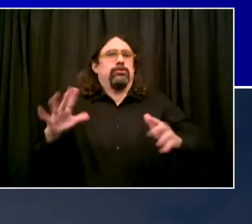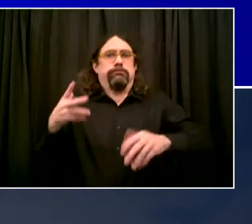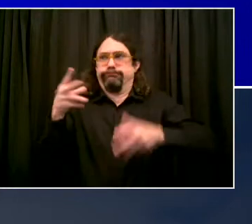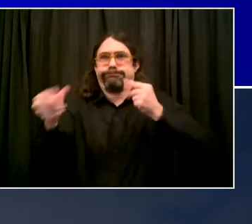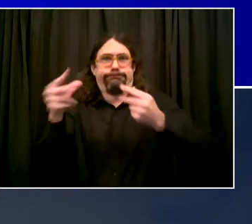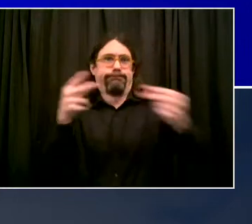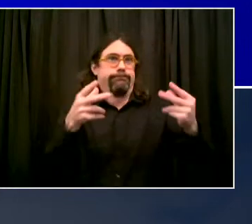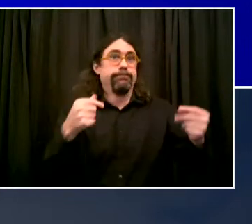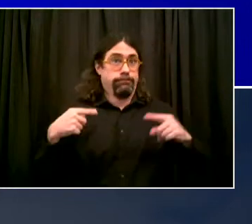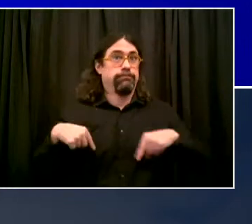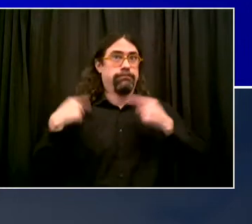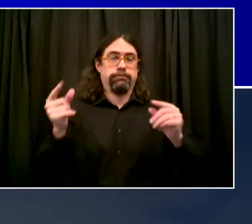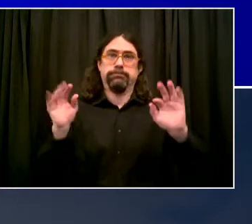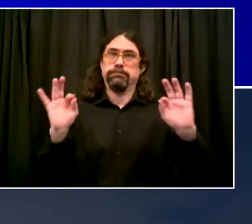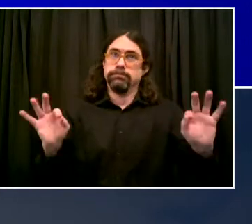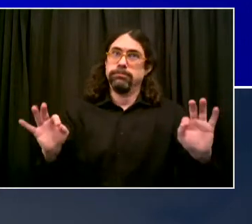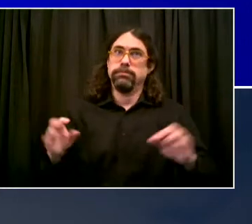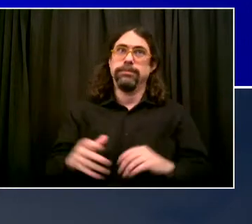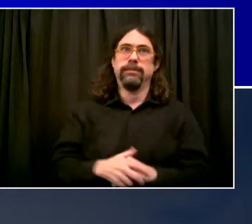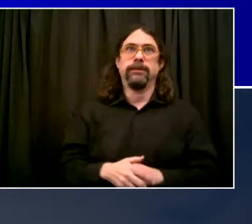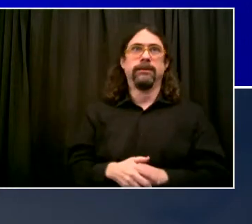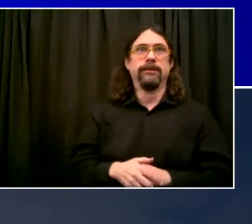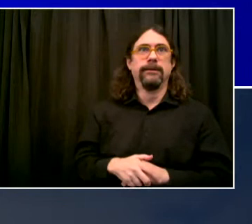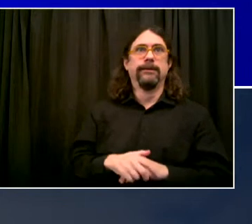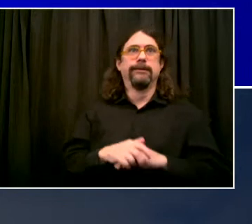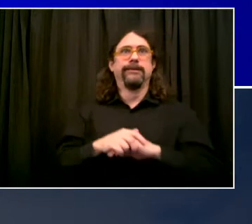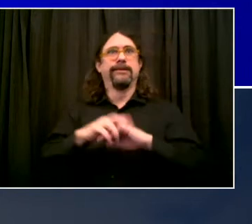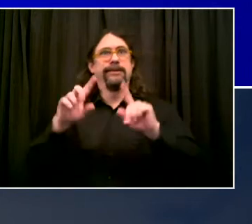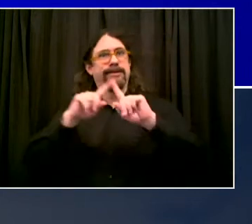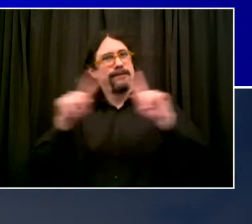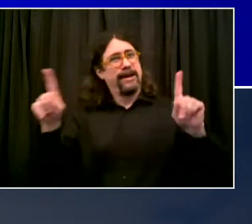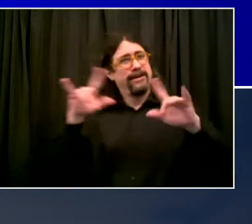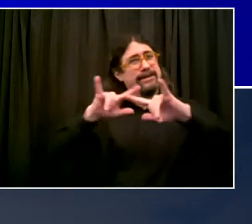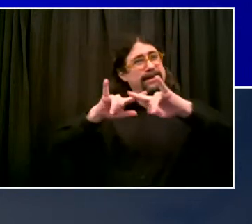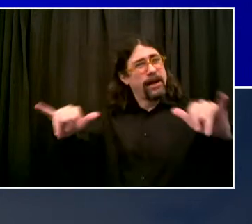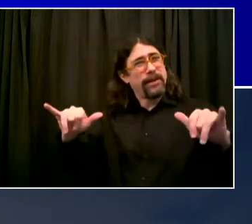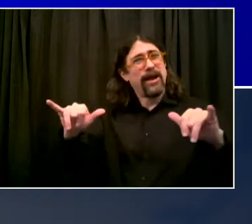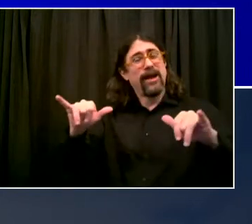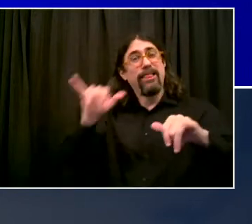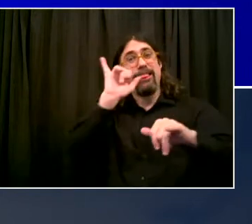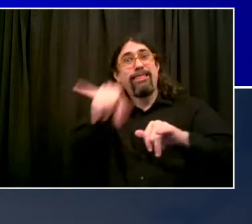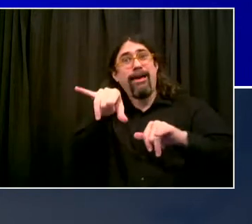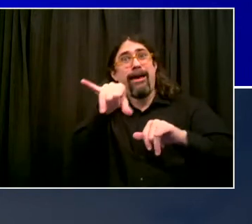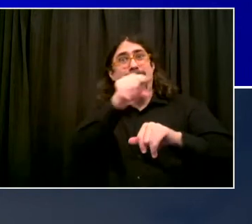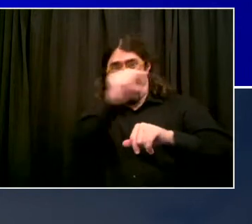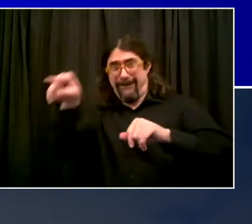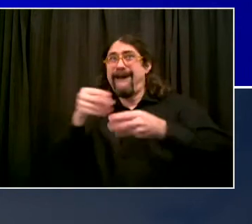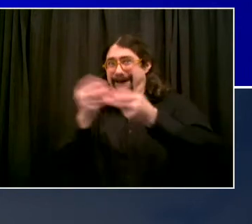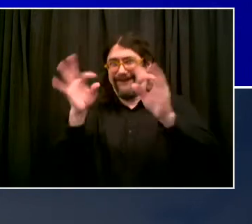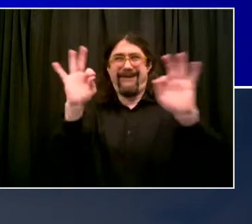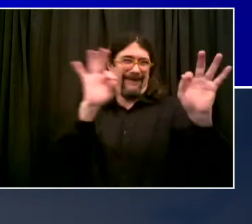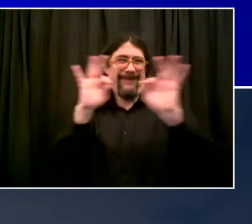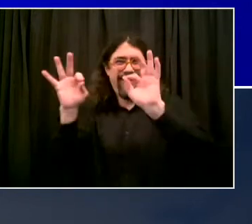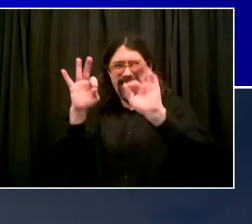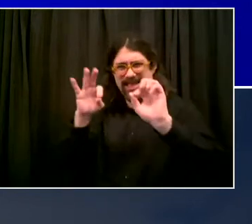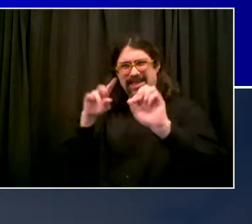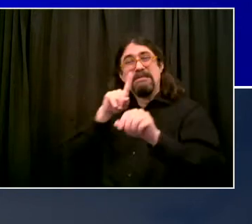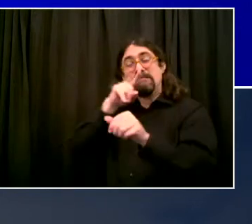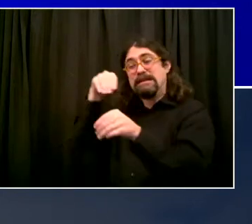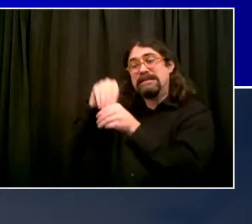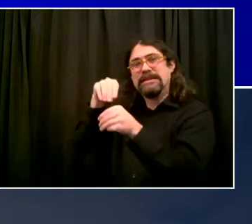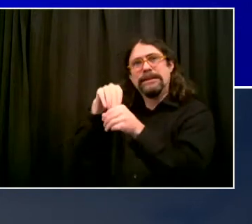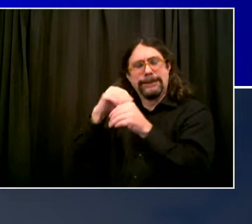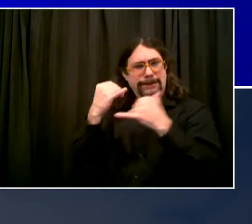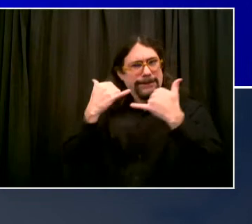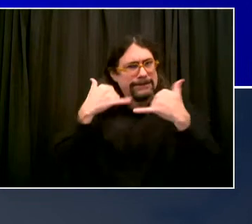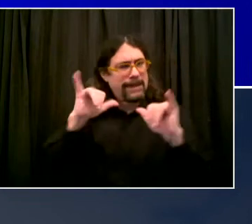and be really open and honest about what we're facing. But these are always difficult conversations. The minute we start talking